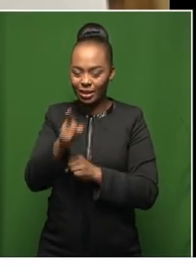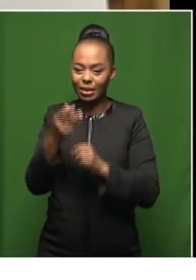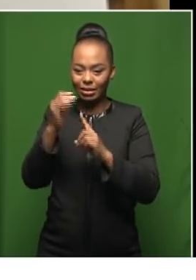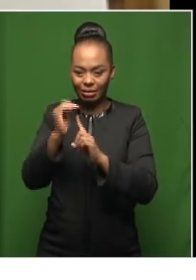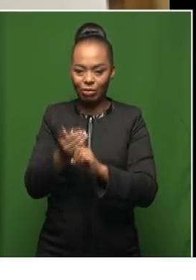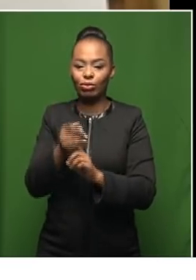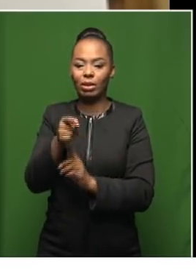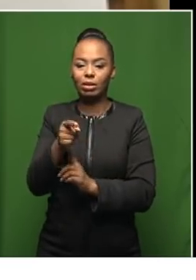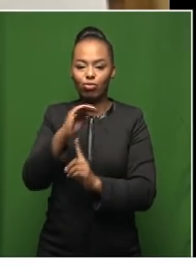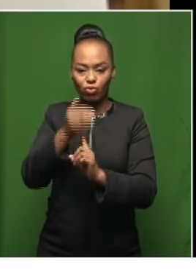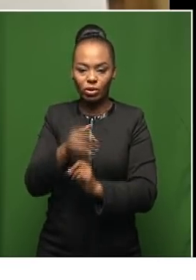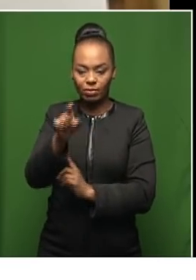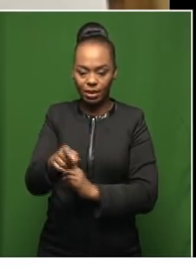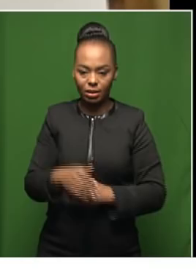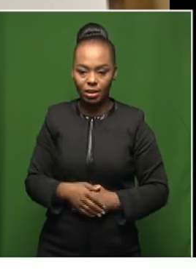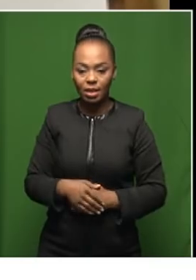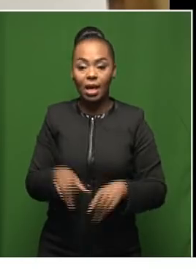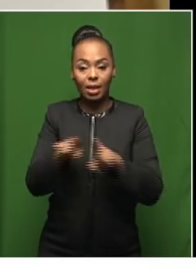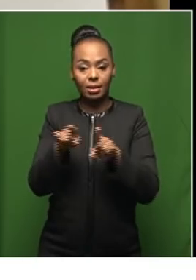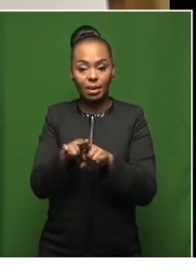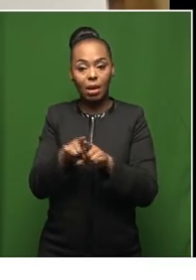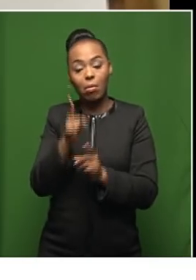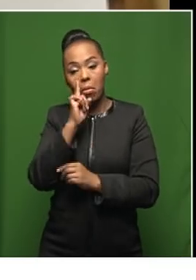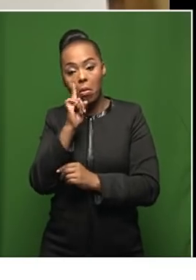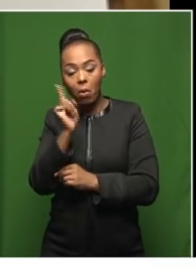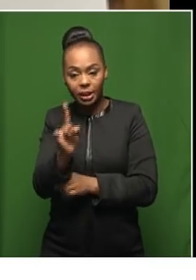third aspect has to look at the